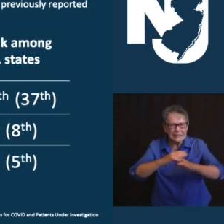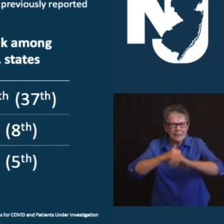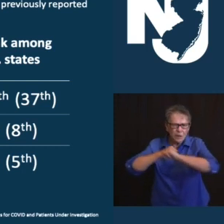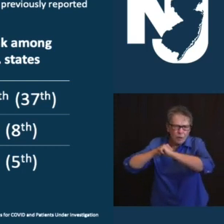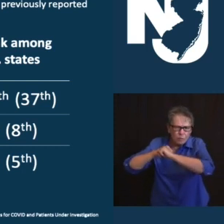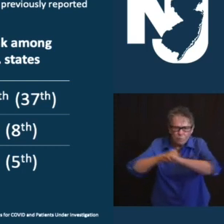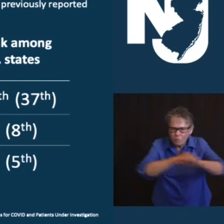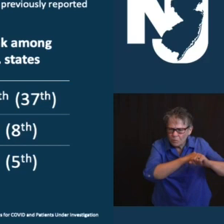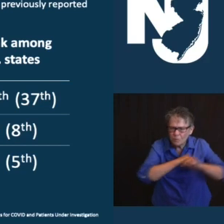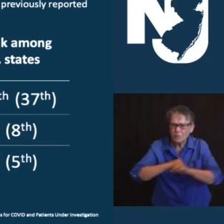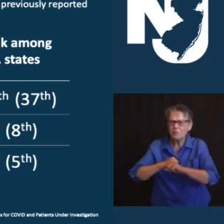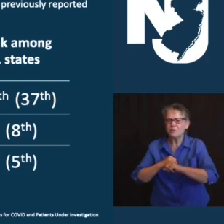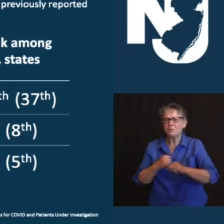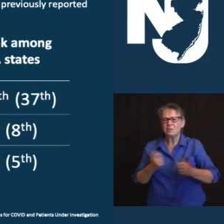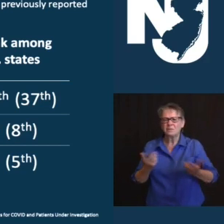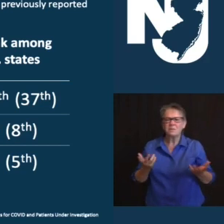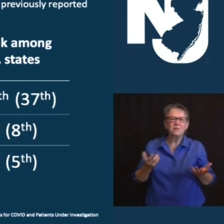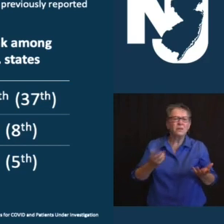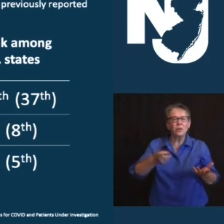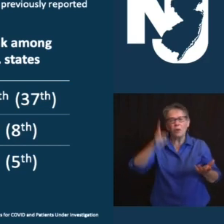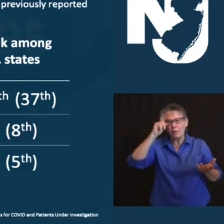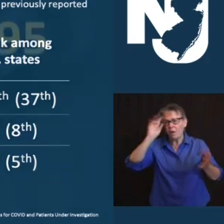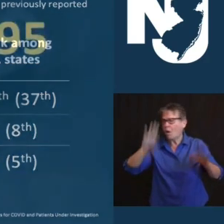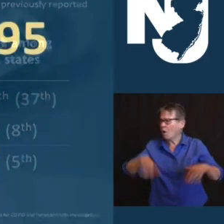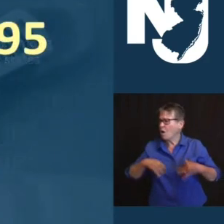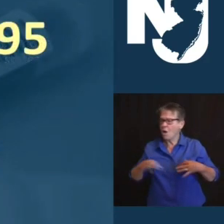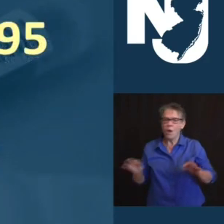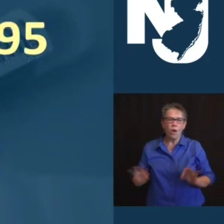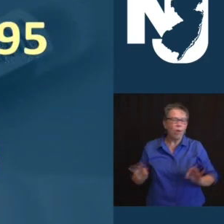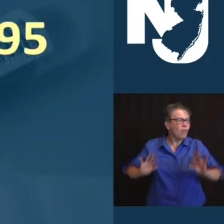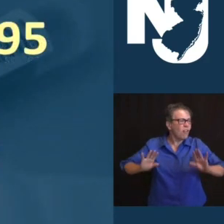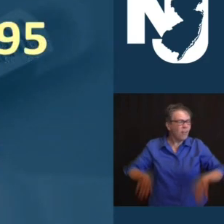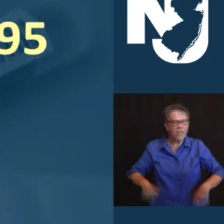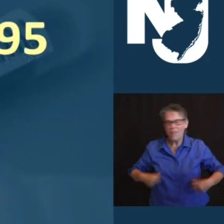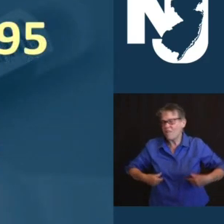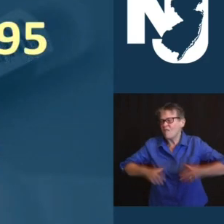for personal responsibility. We have now lost a total of